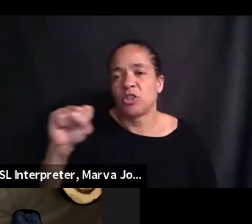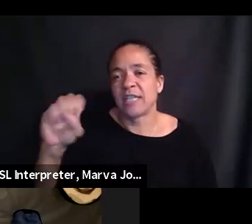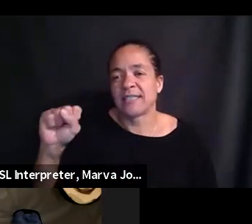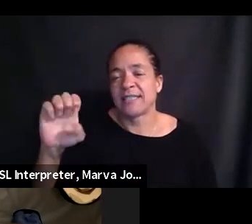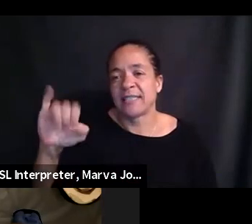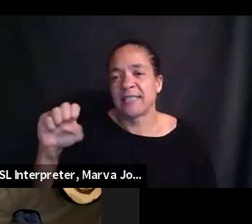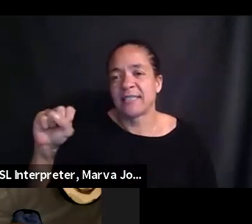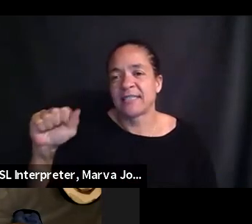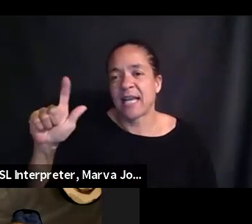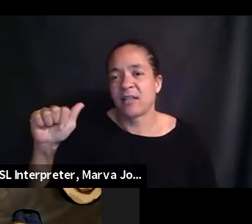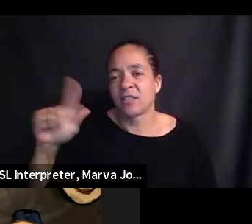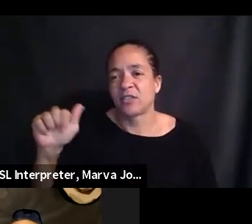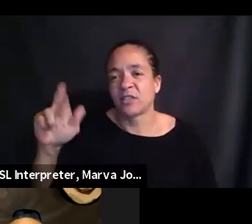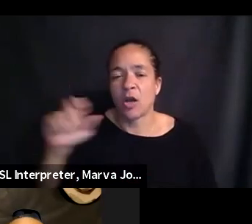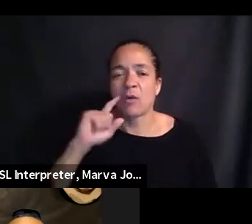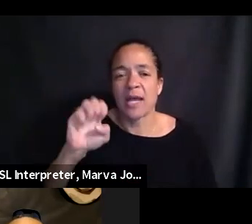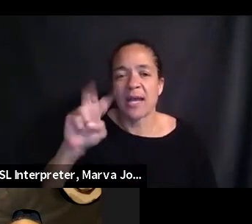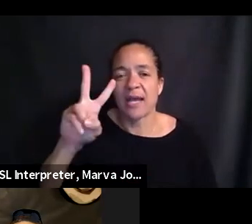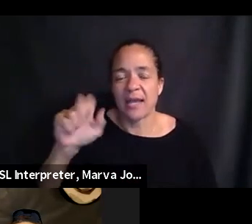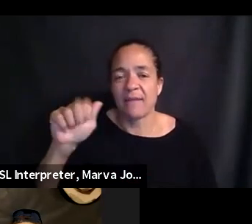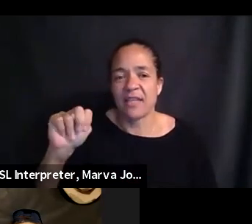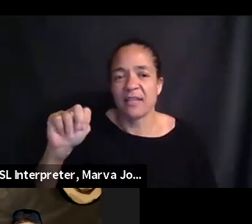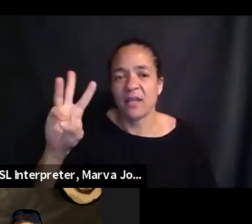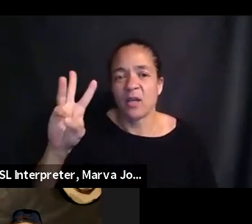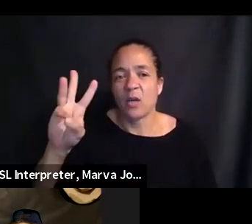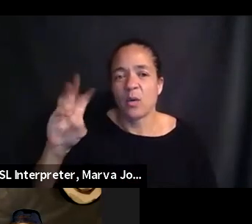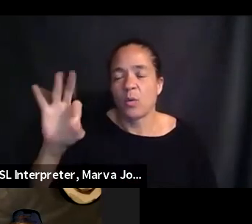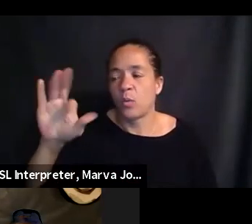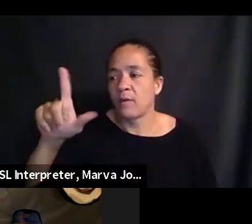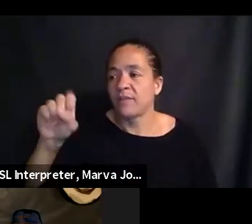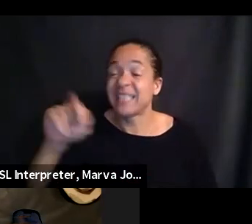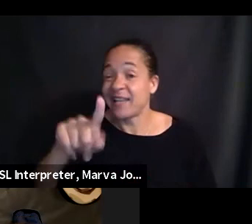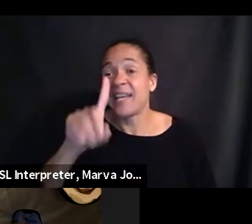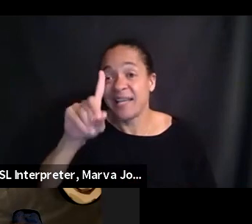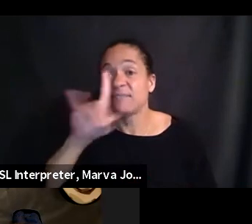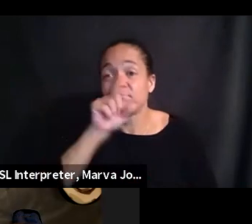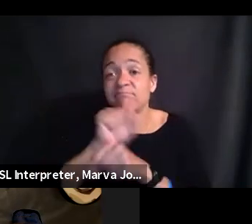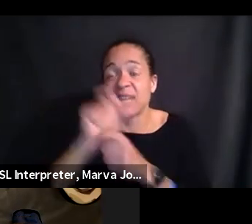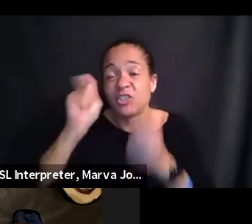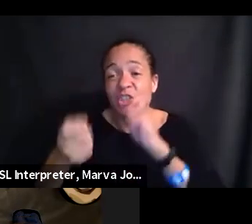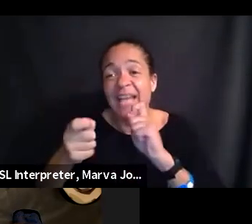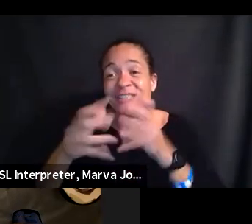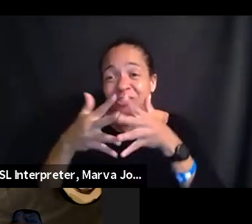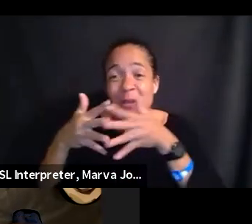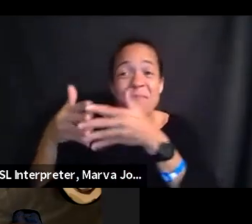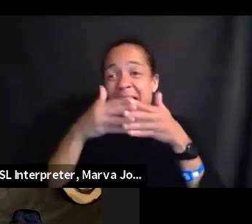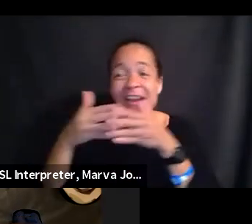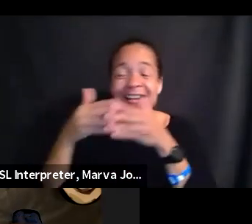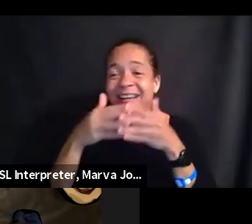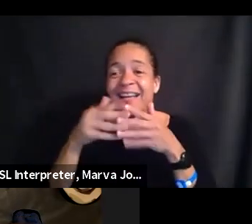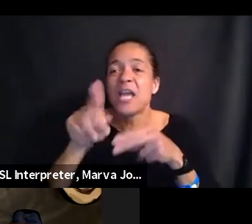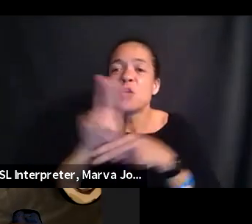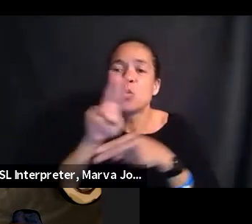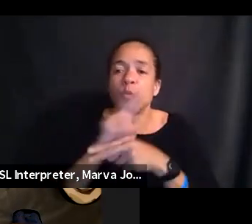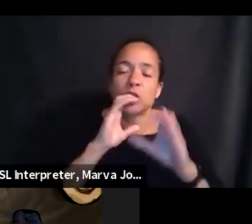Evan Wolfson. It is not hyperbole to say that he changed America. Evan was the person who was principally responsible for reshaping, using communications